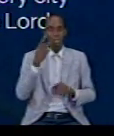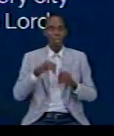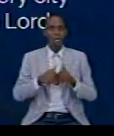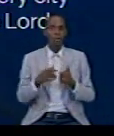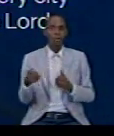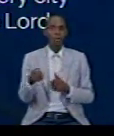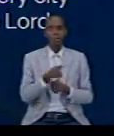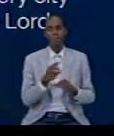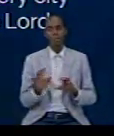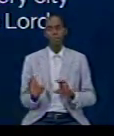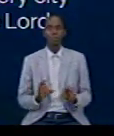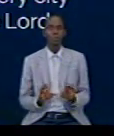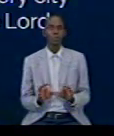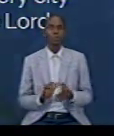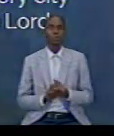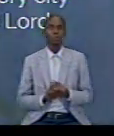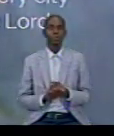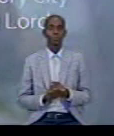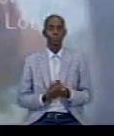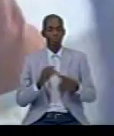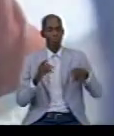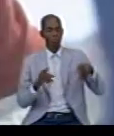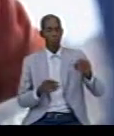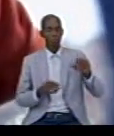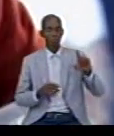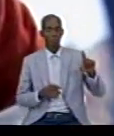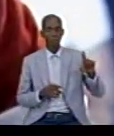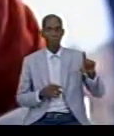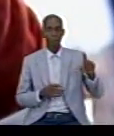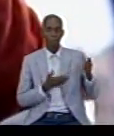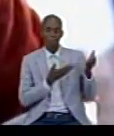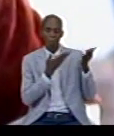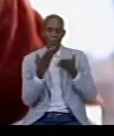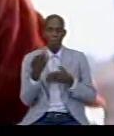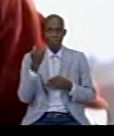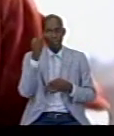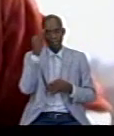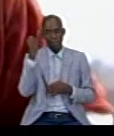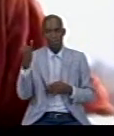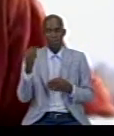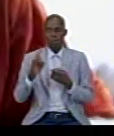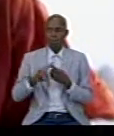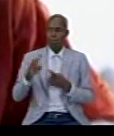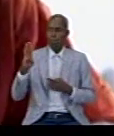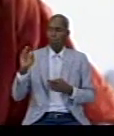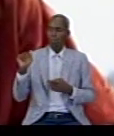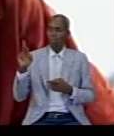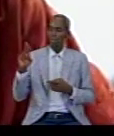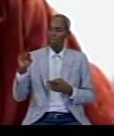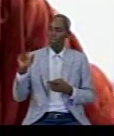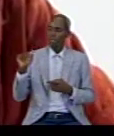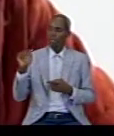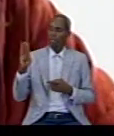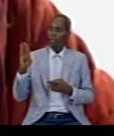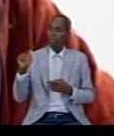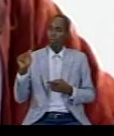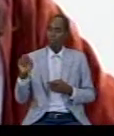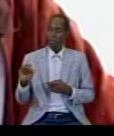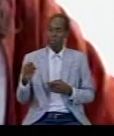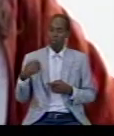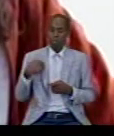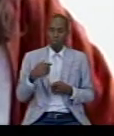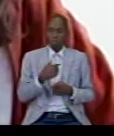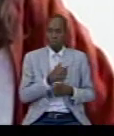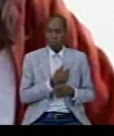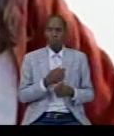how they do. Paul brought the idea out and said, Barnabas, we've sat